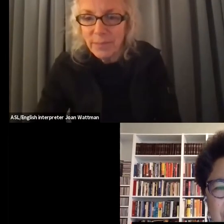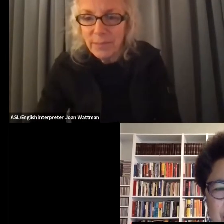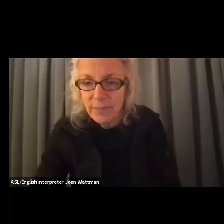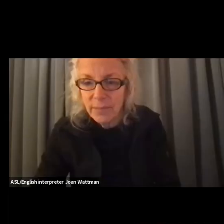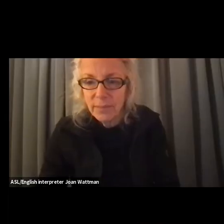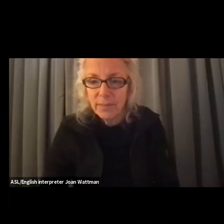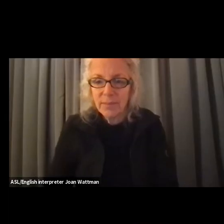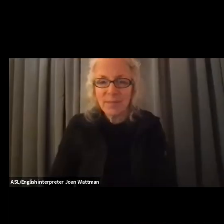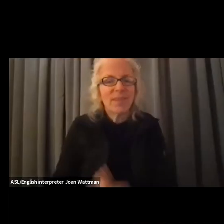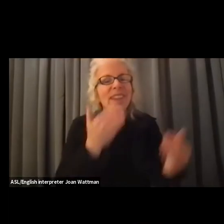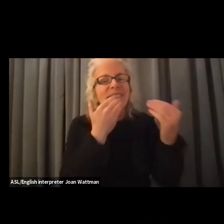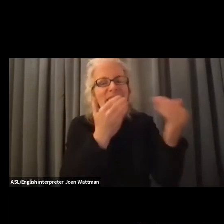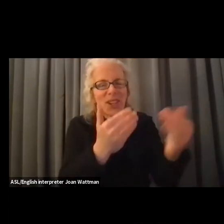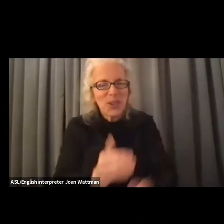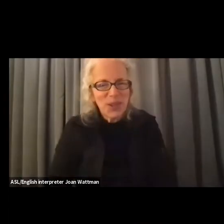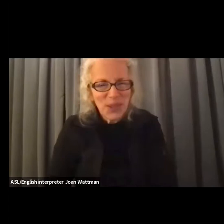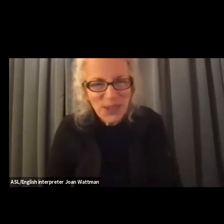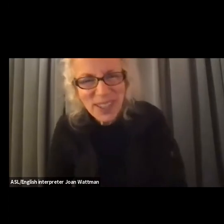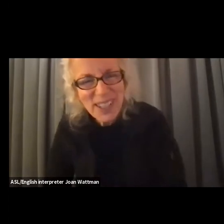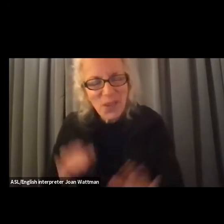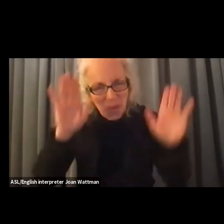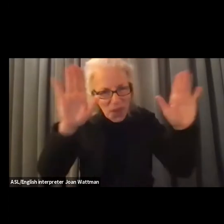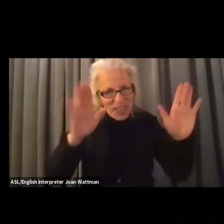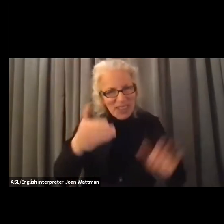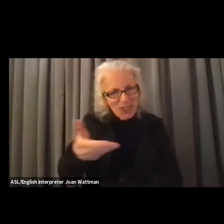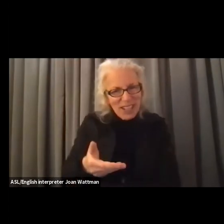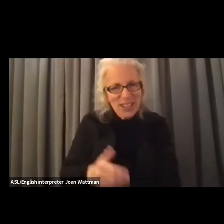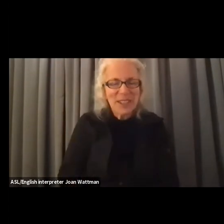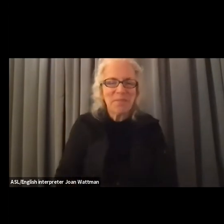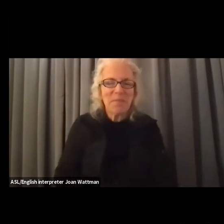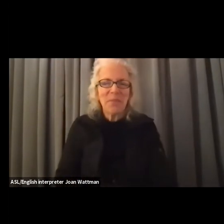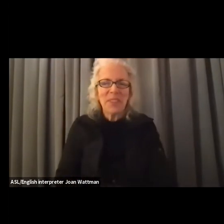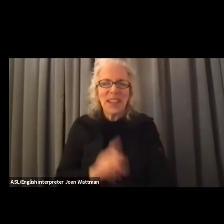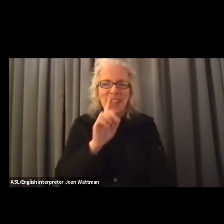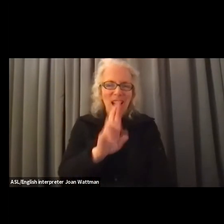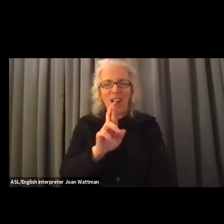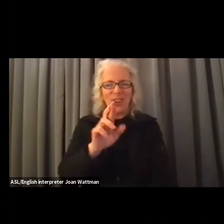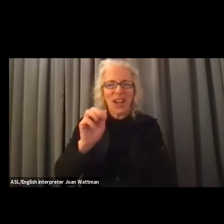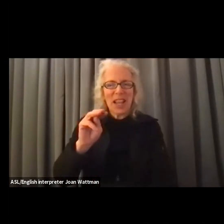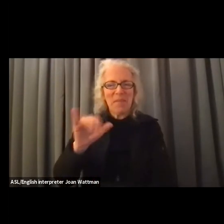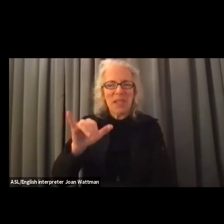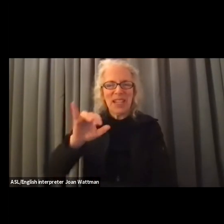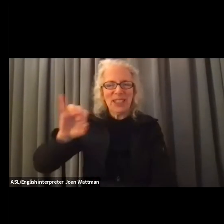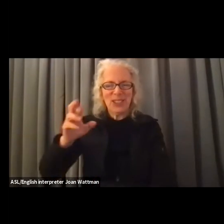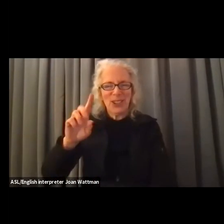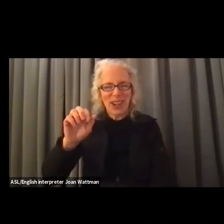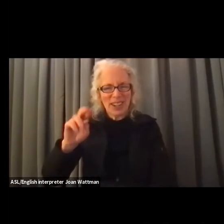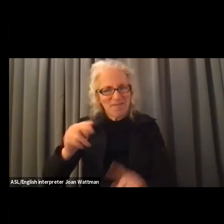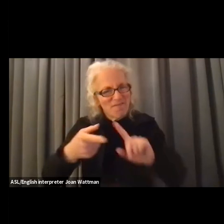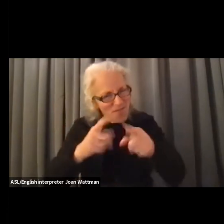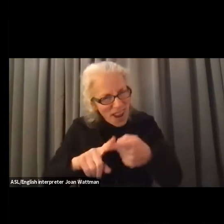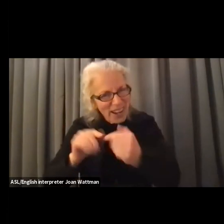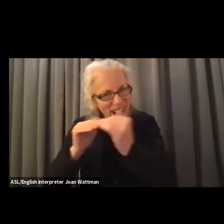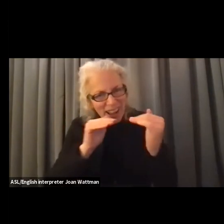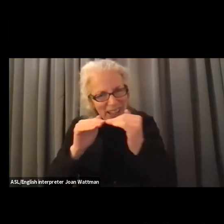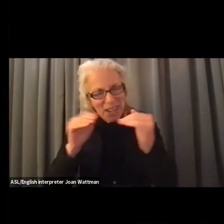Thank you for that wonderful introduction, Amy, Dr. Amy Jordan, my friend and colleague for